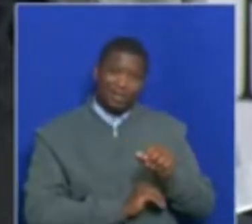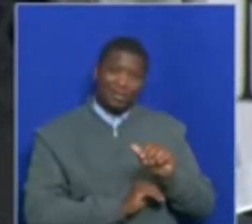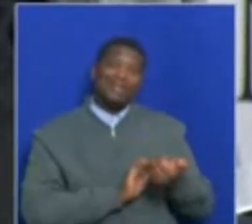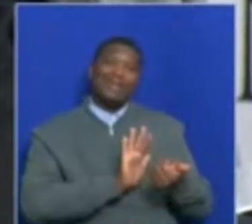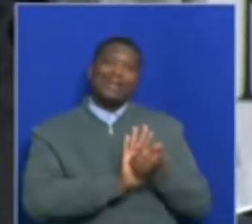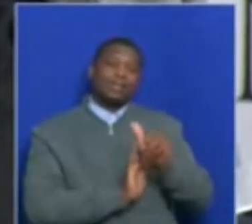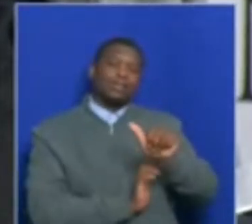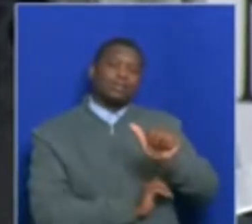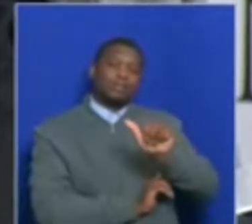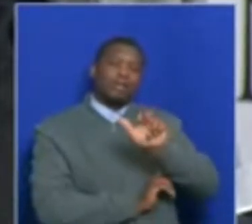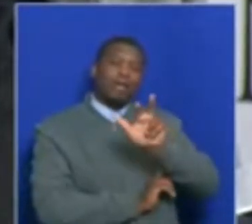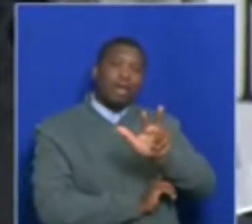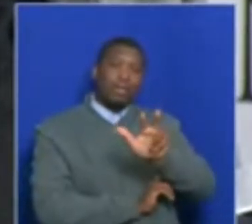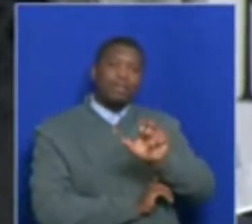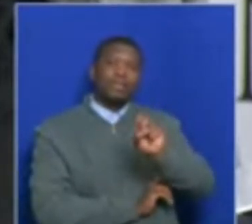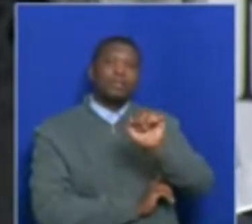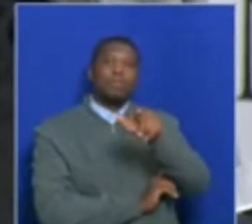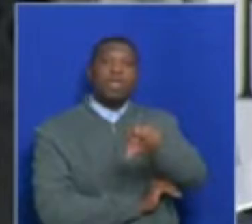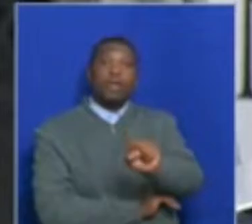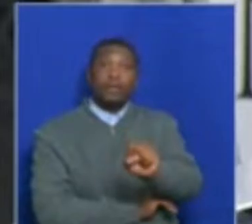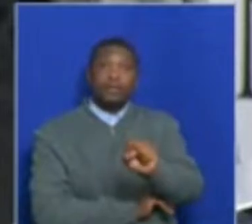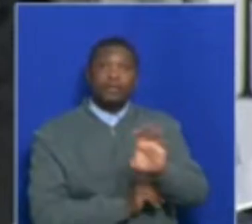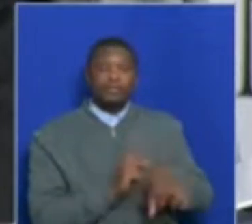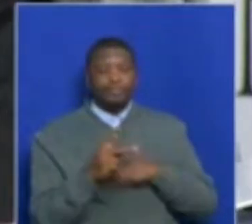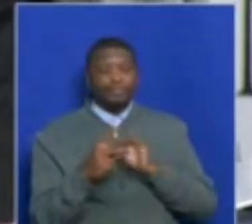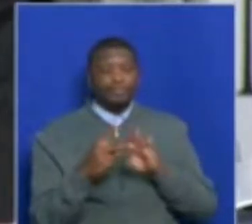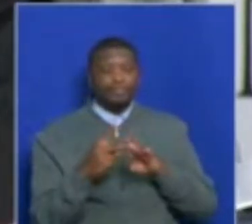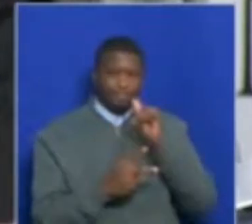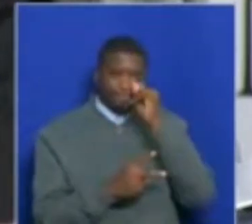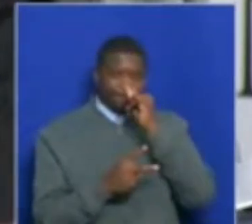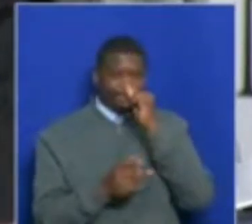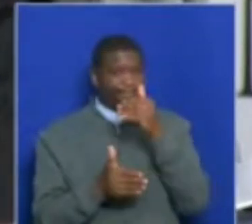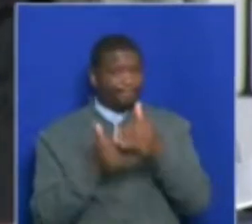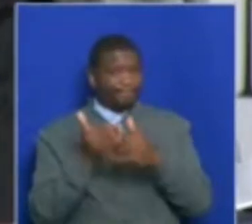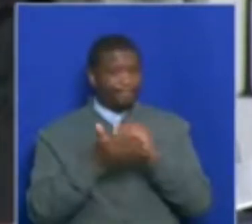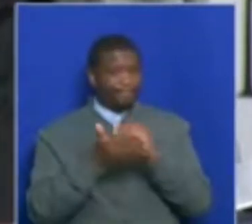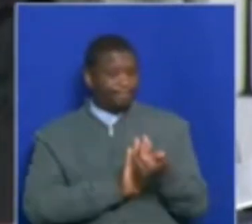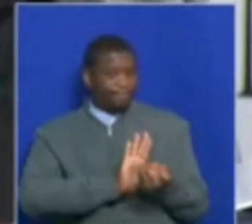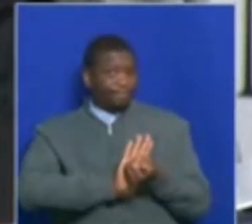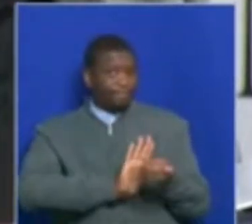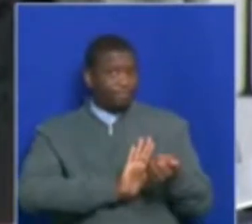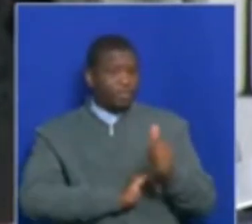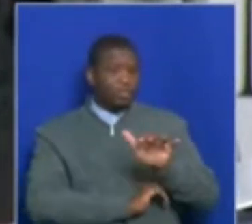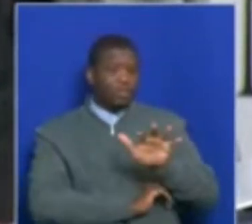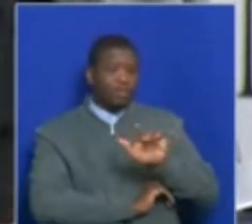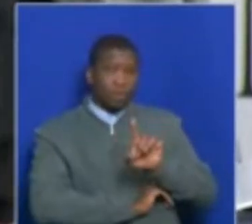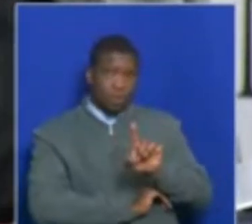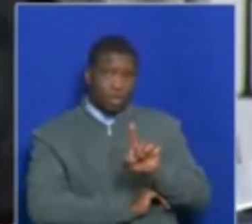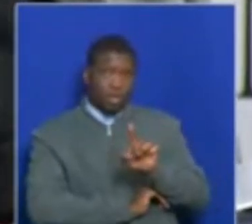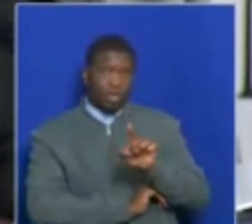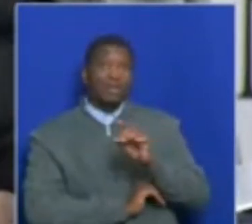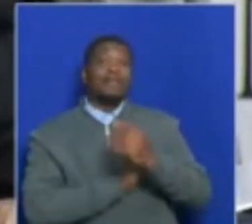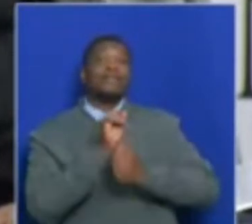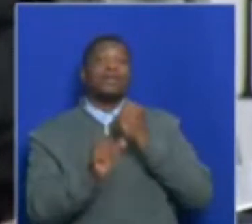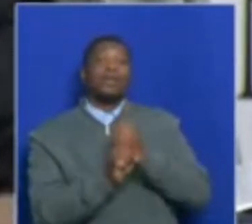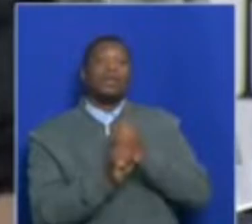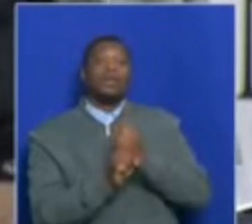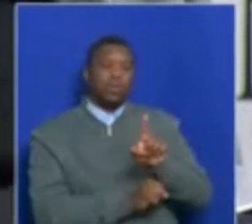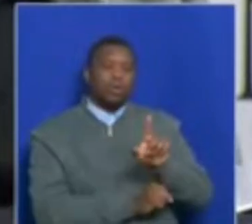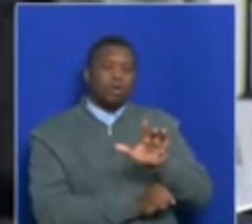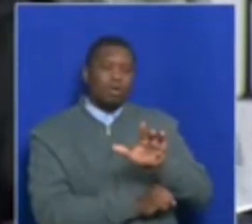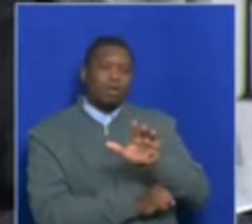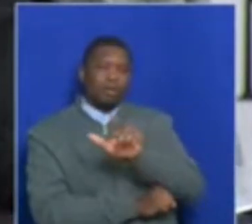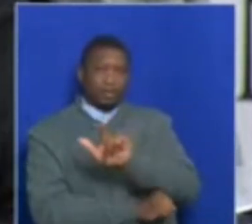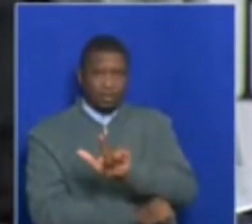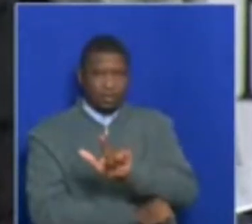Act, and the Criminal Procedure Act, Act 51 of 1997, the CPA